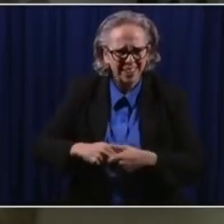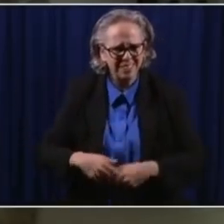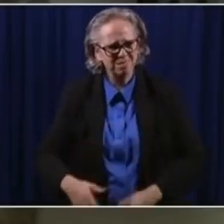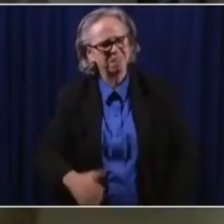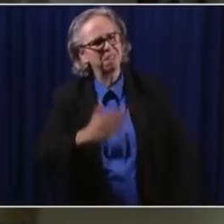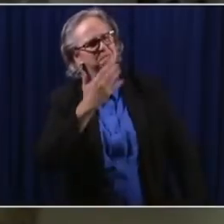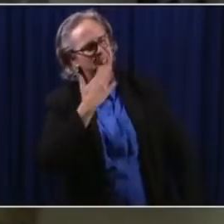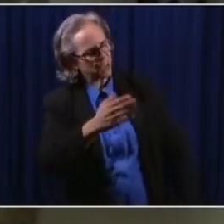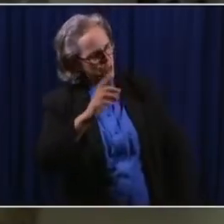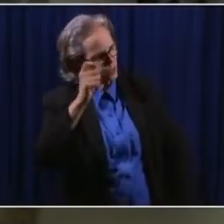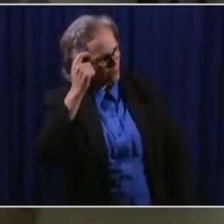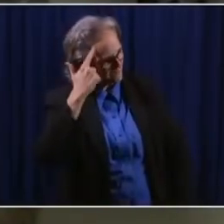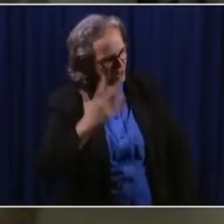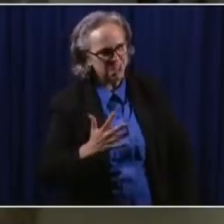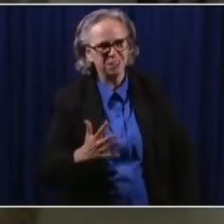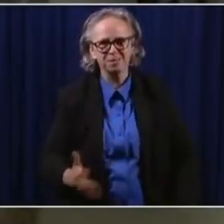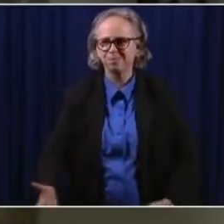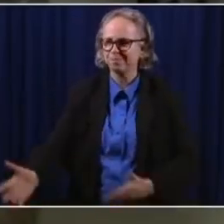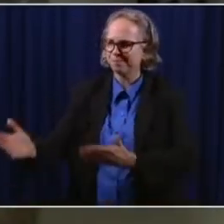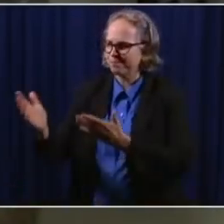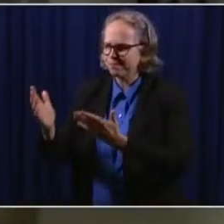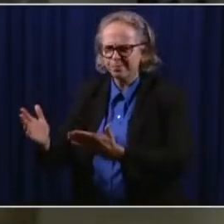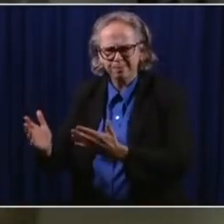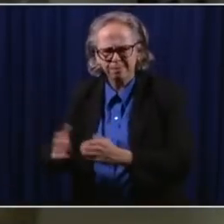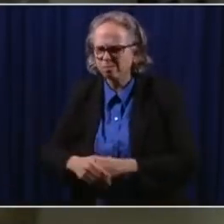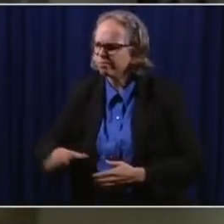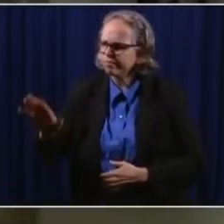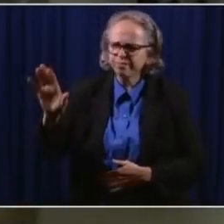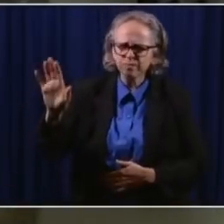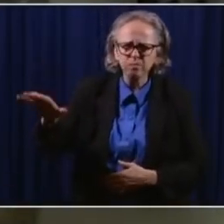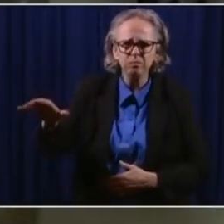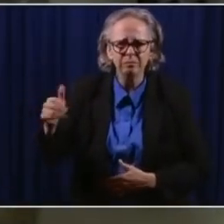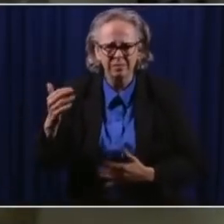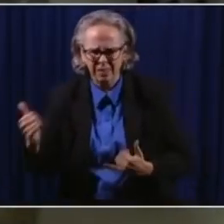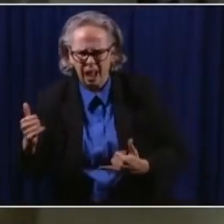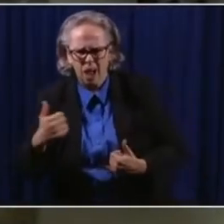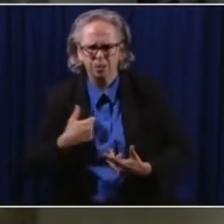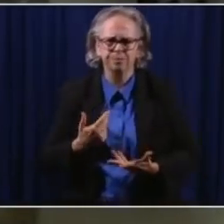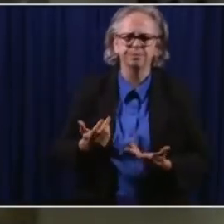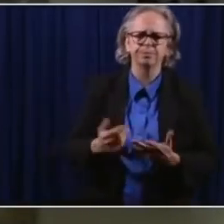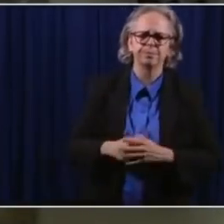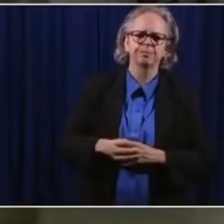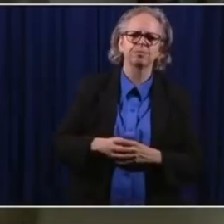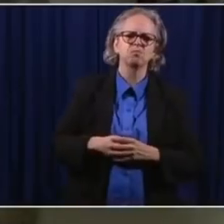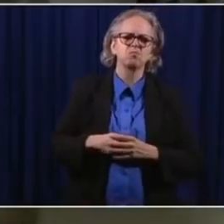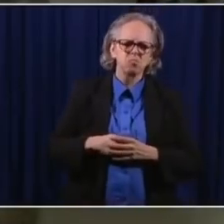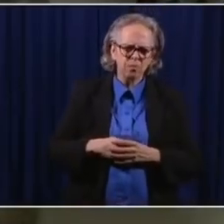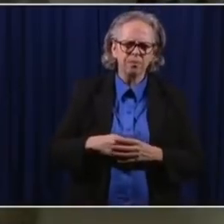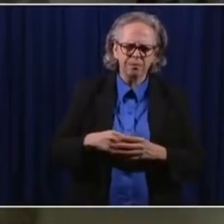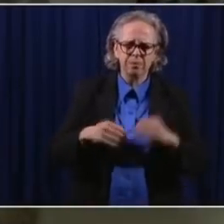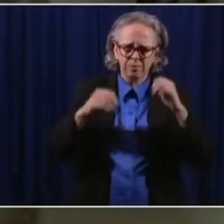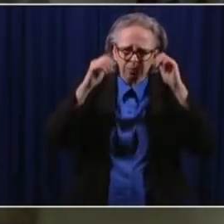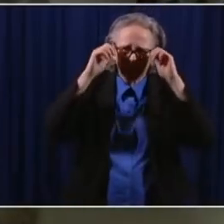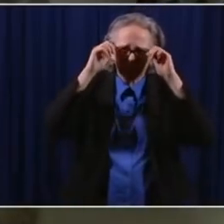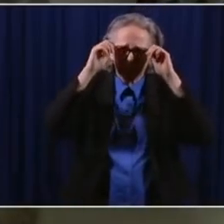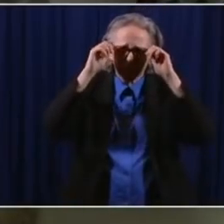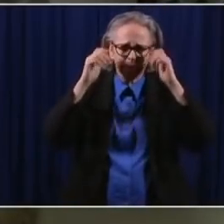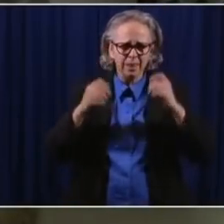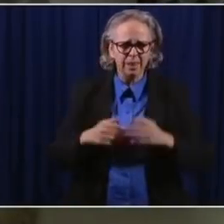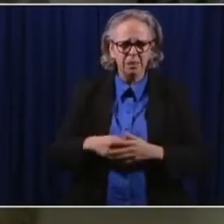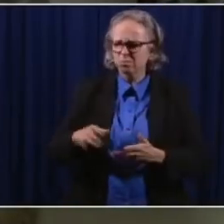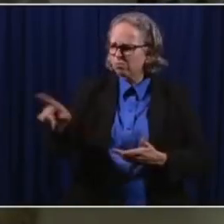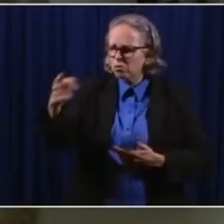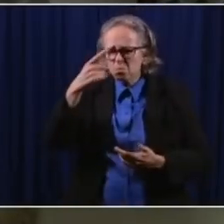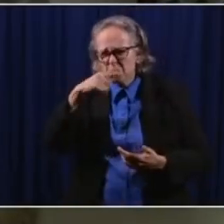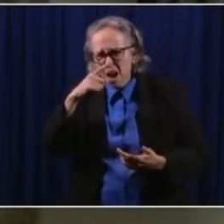DeWine. Let me just maybe look a little bit at Clark County, and maybe if you could